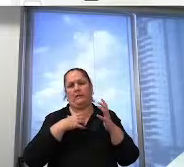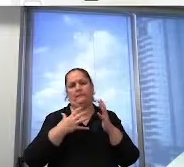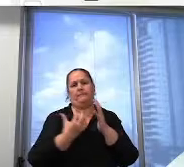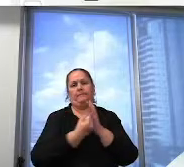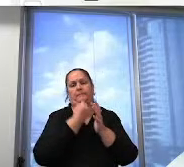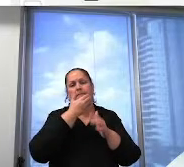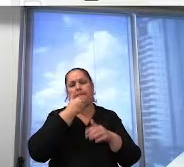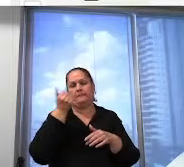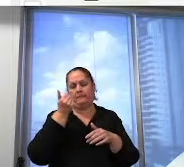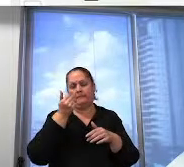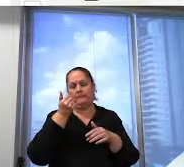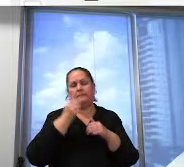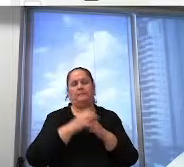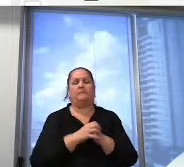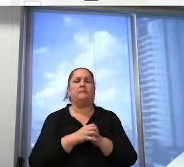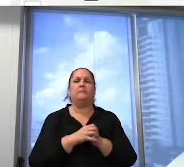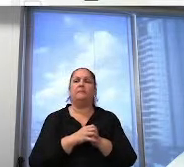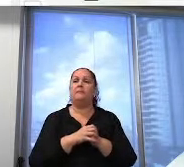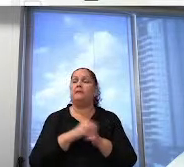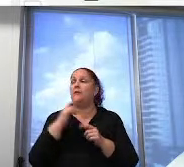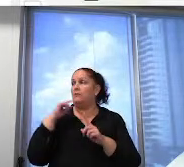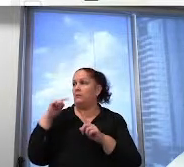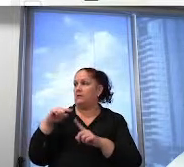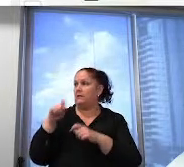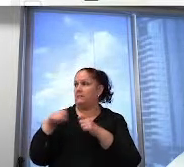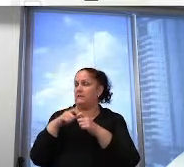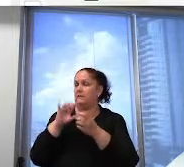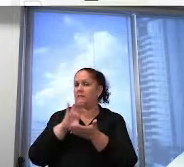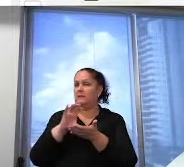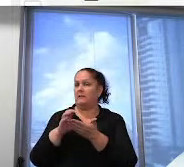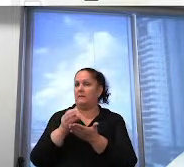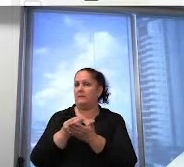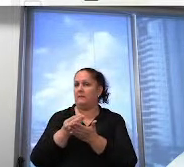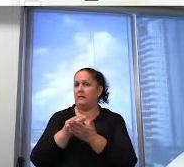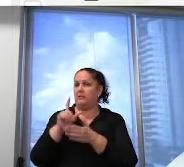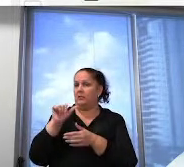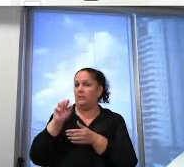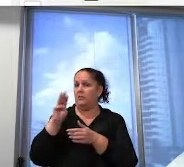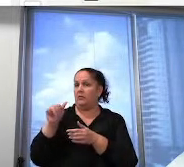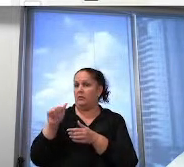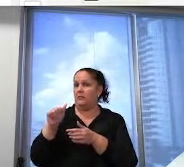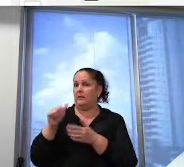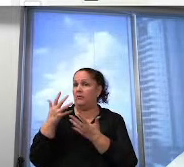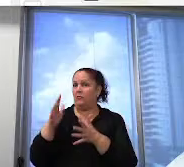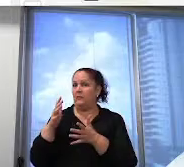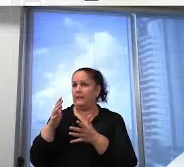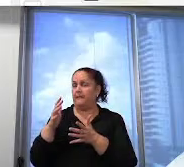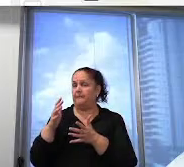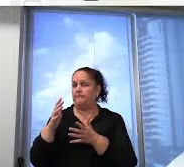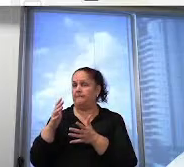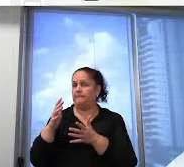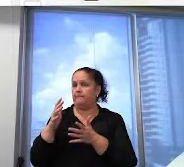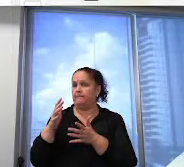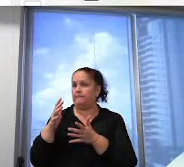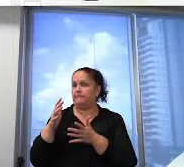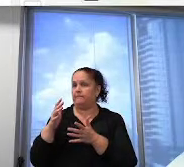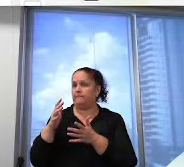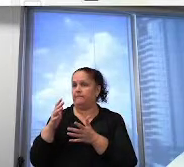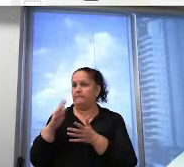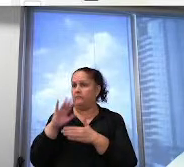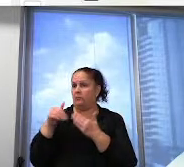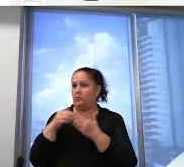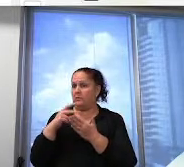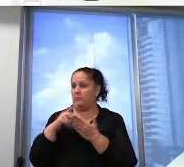to maximize the use of both. And for this particular budget, LUMA's gone through that exercise for all of